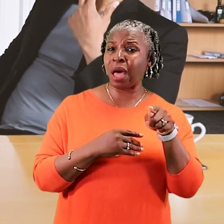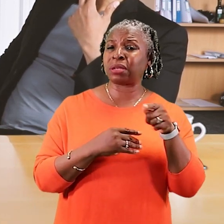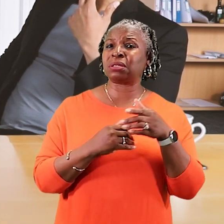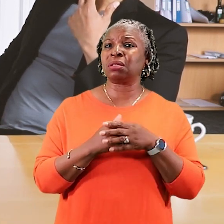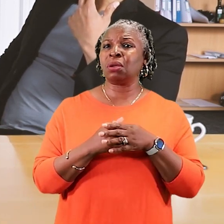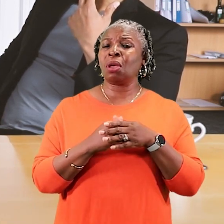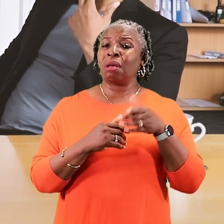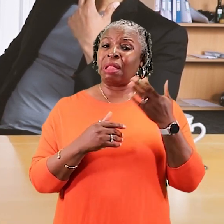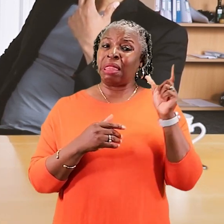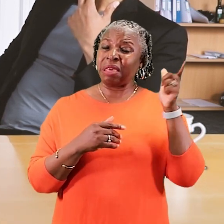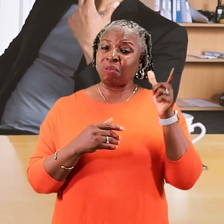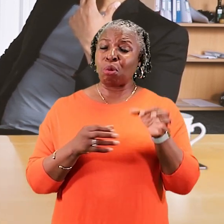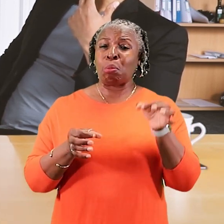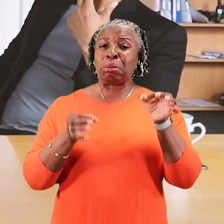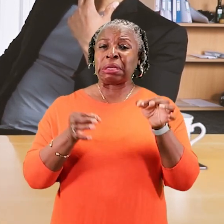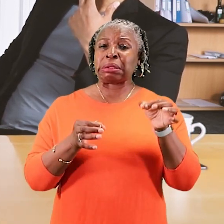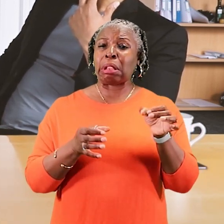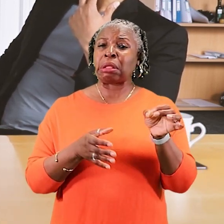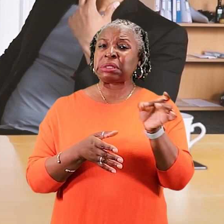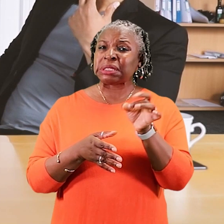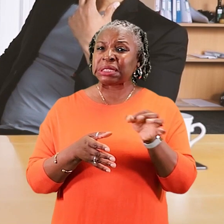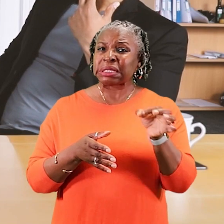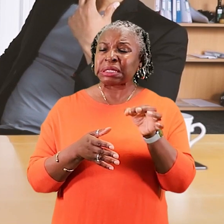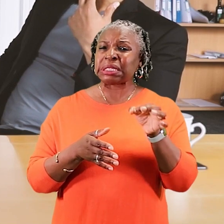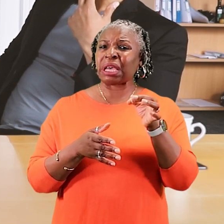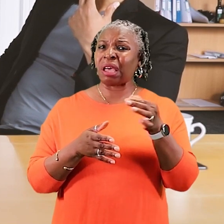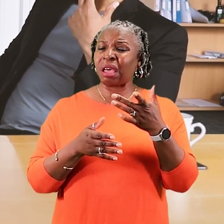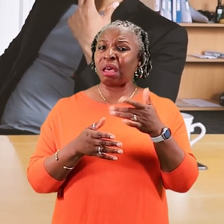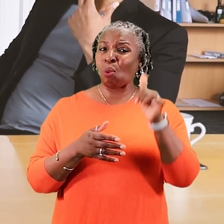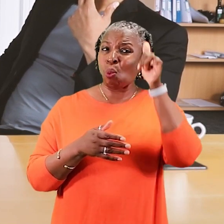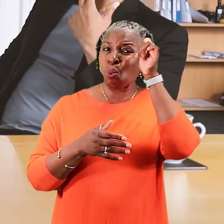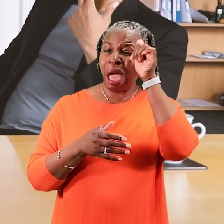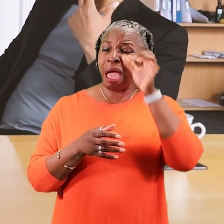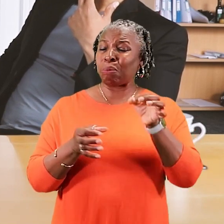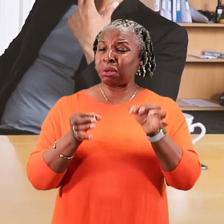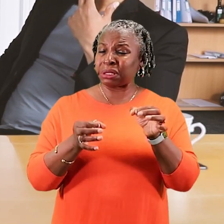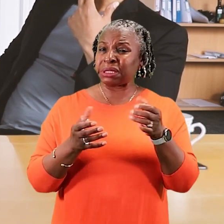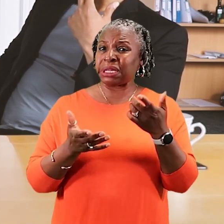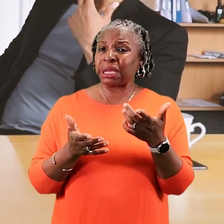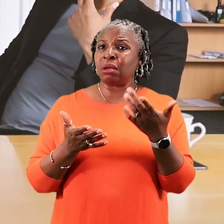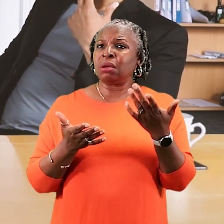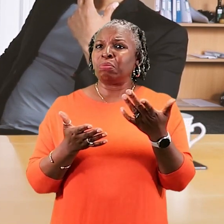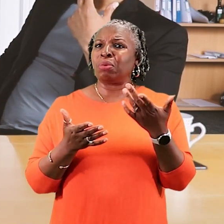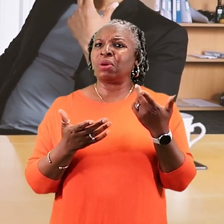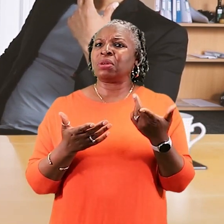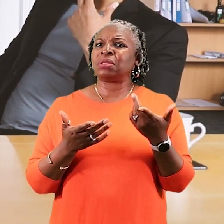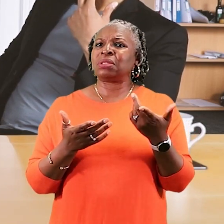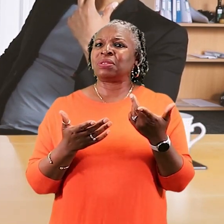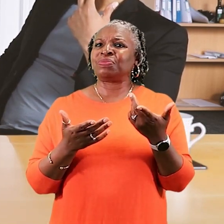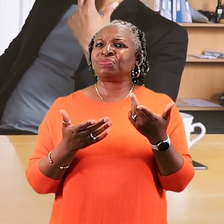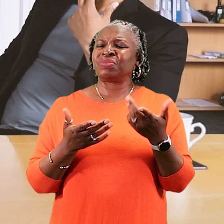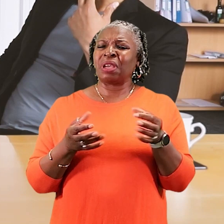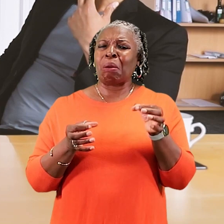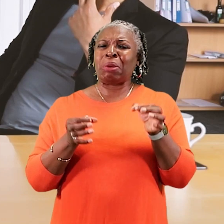us. We're a very political city and we've got much more political awareness than anywhere else, but you'll have someone debate a